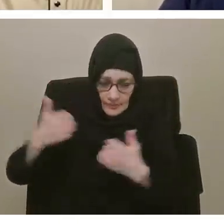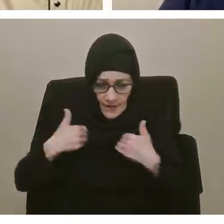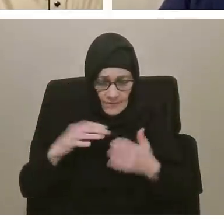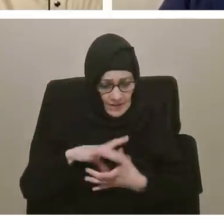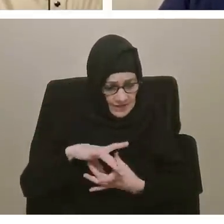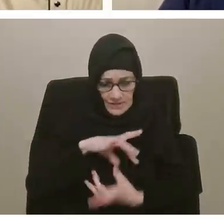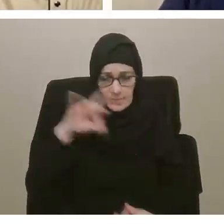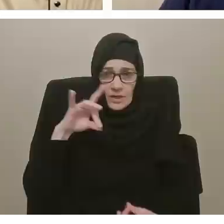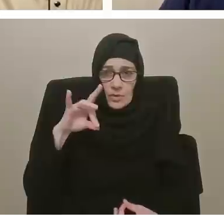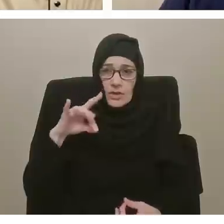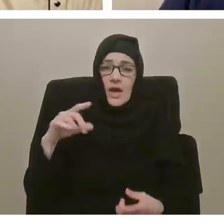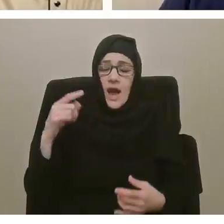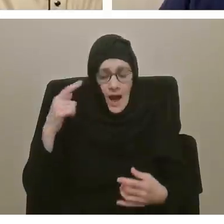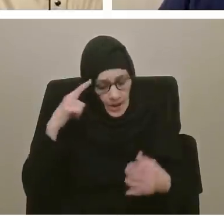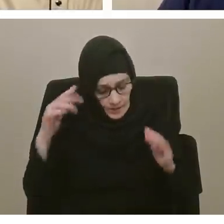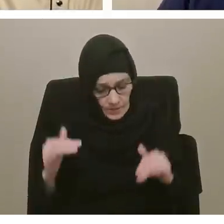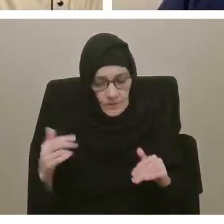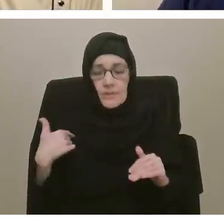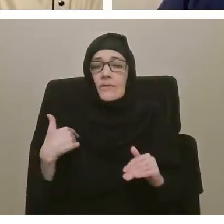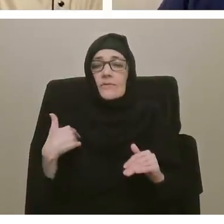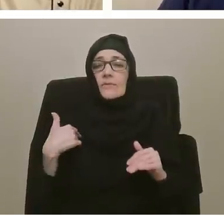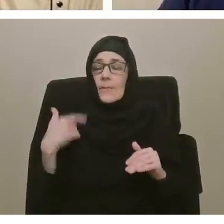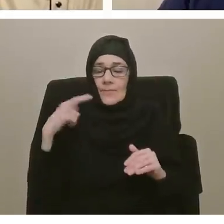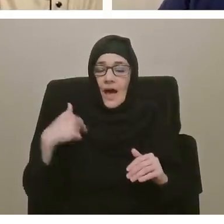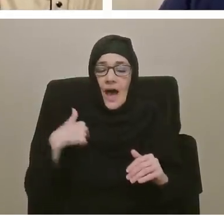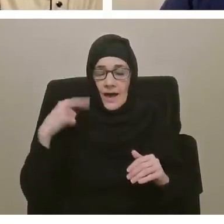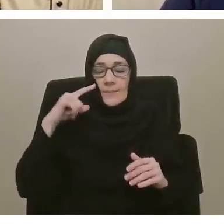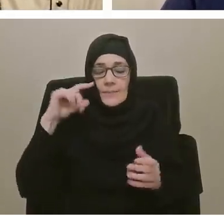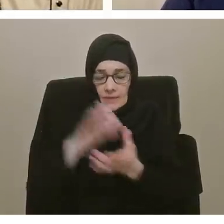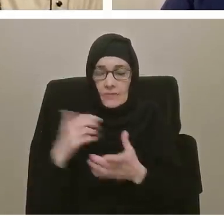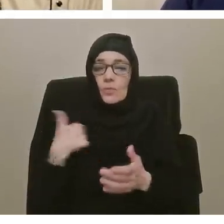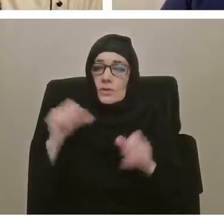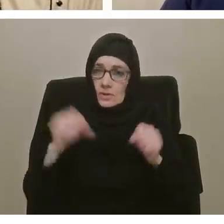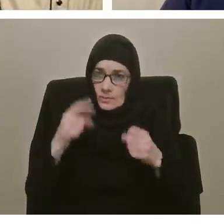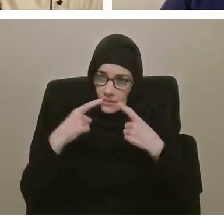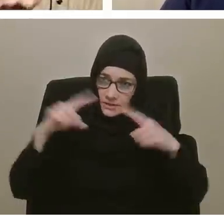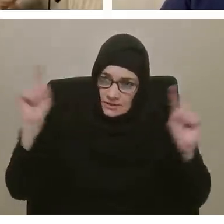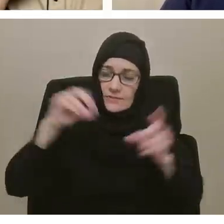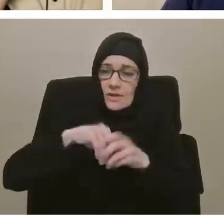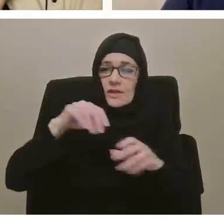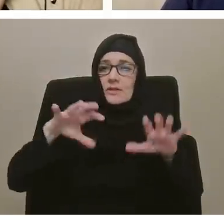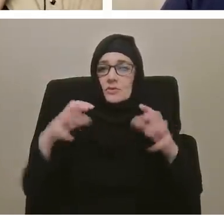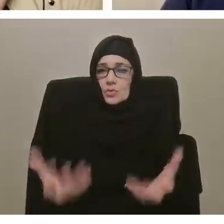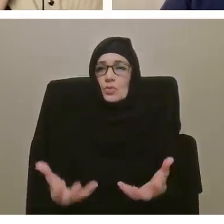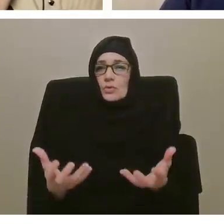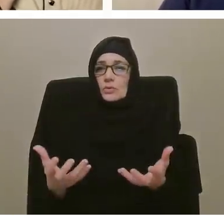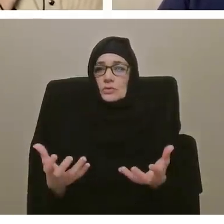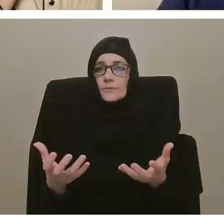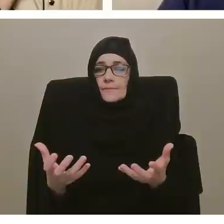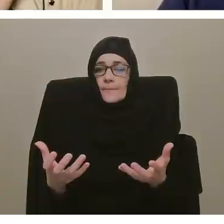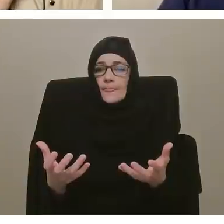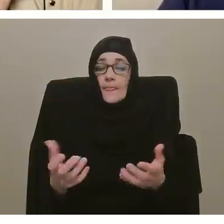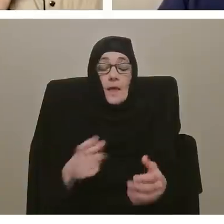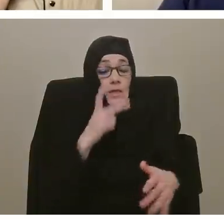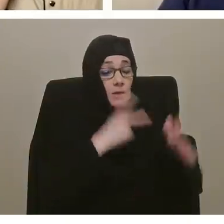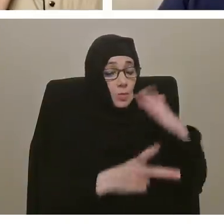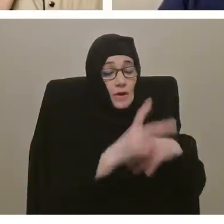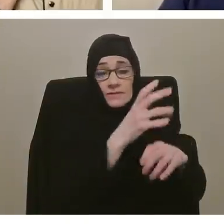dunya, bi'idhnillahi ta'ala. And we can not only make sense, because you see, the